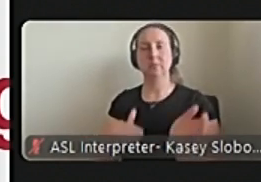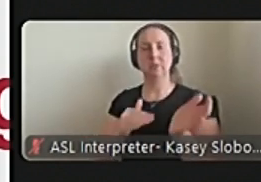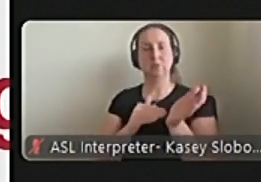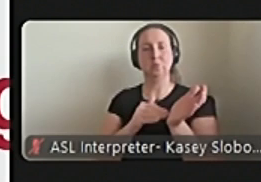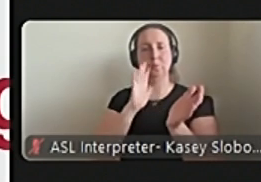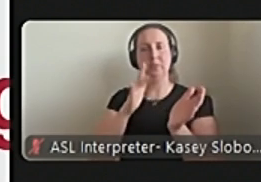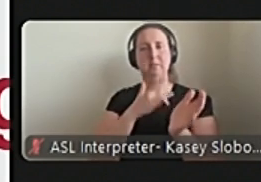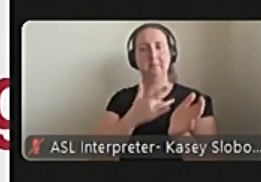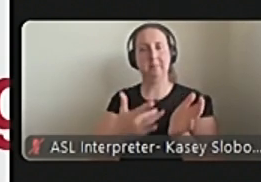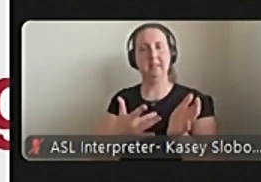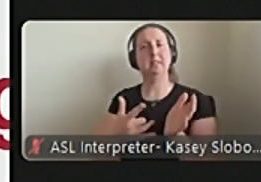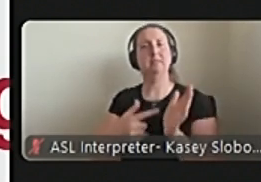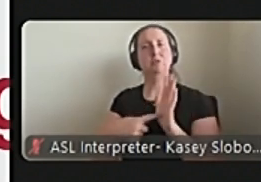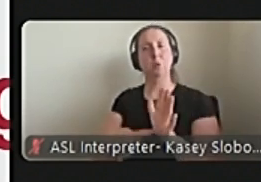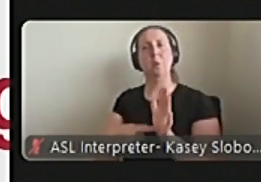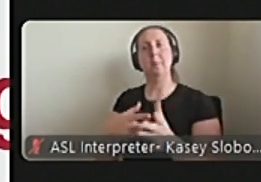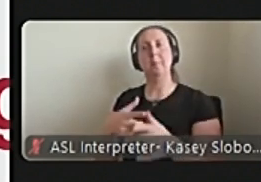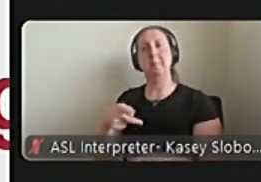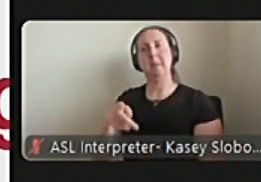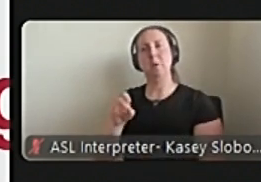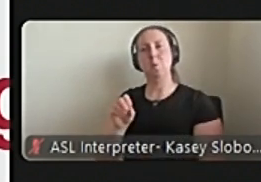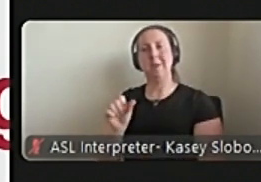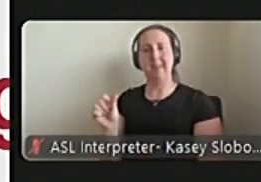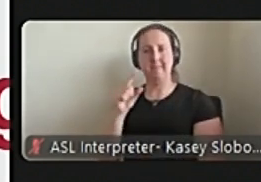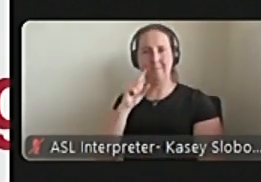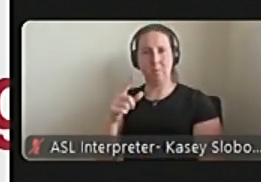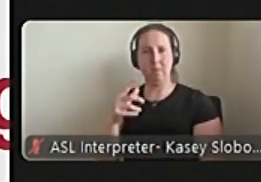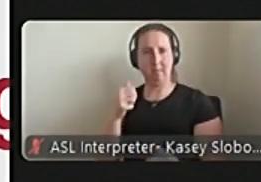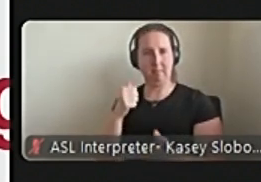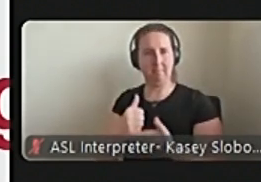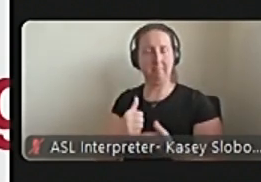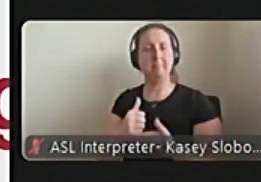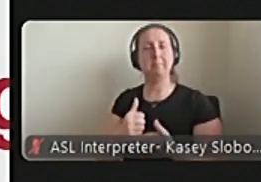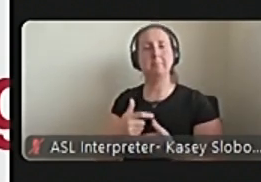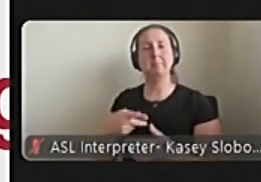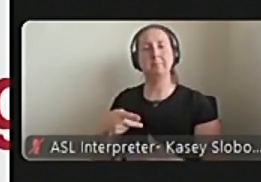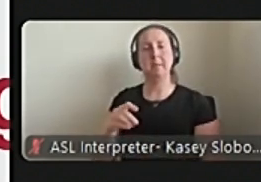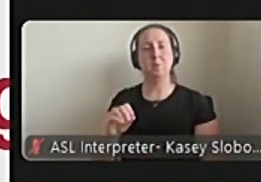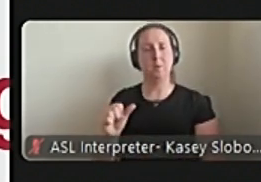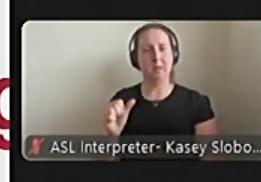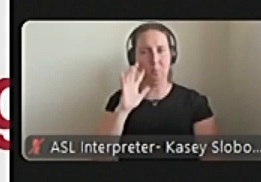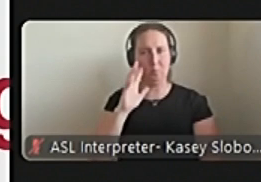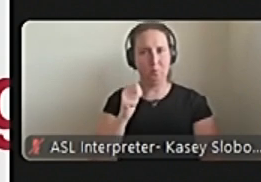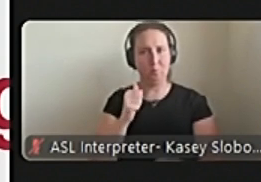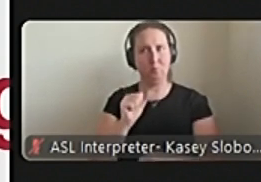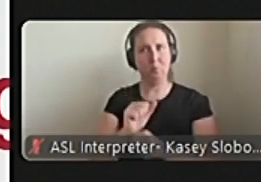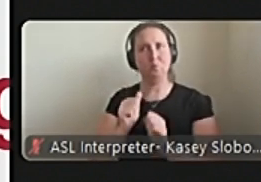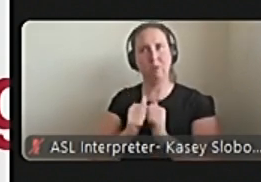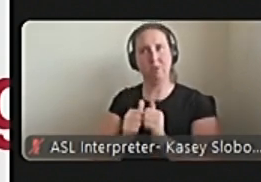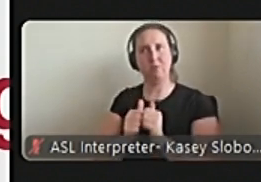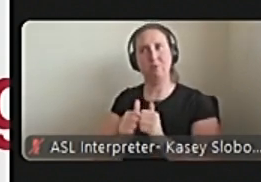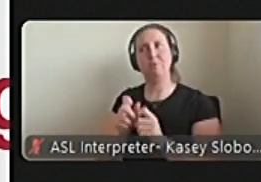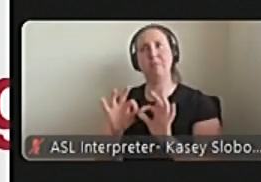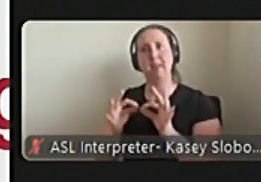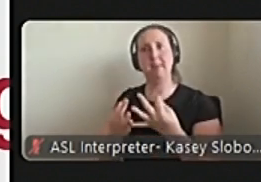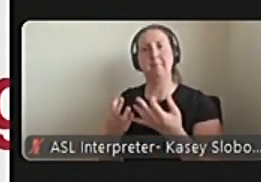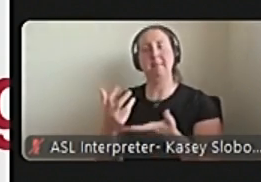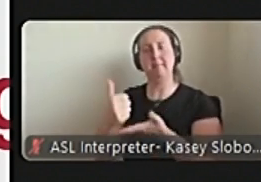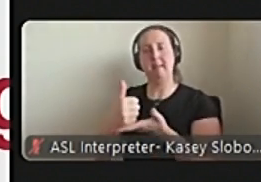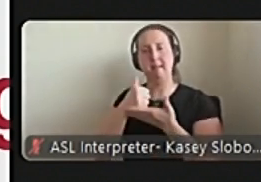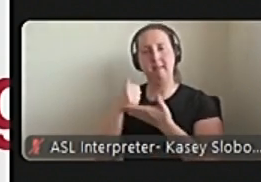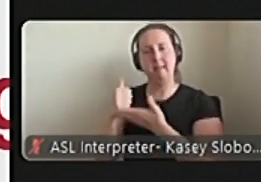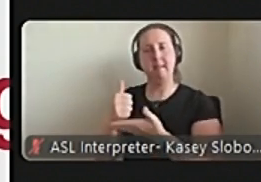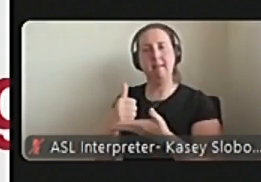health. The attorneys often still will work with us in helping the families determine whether it's important